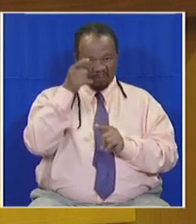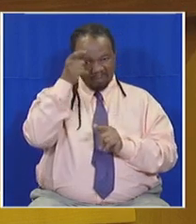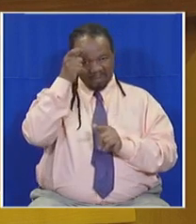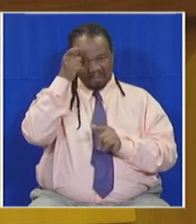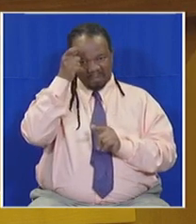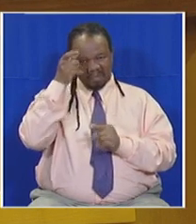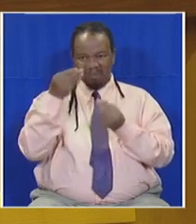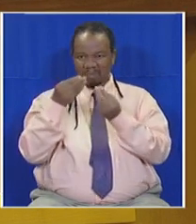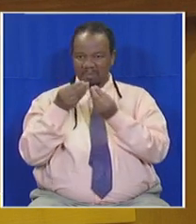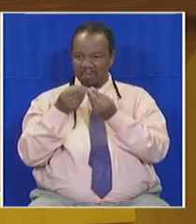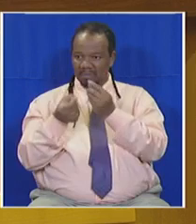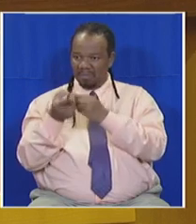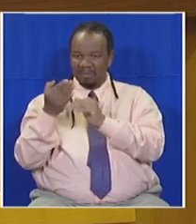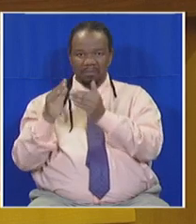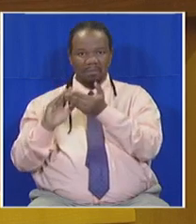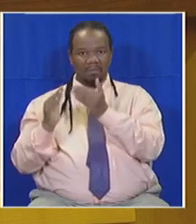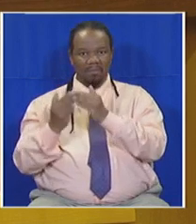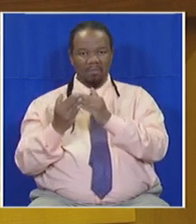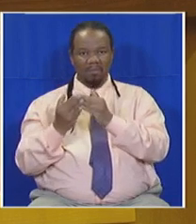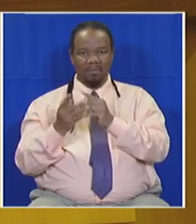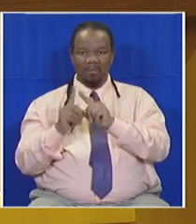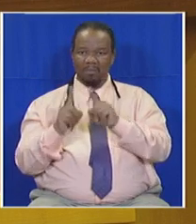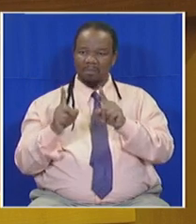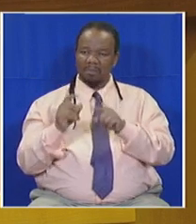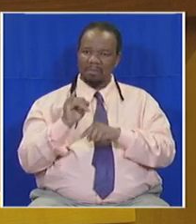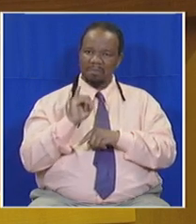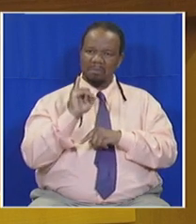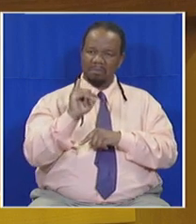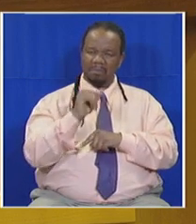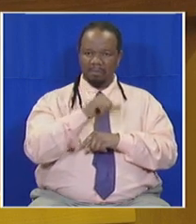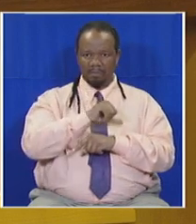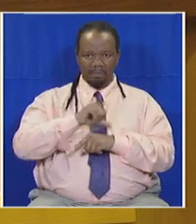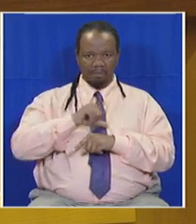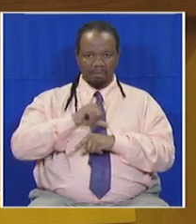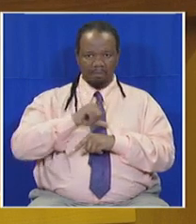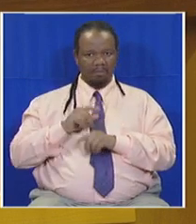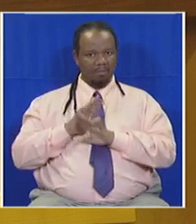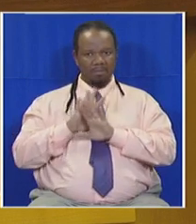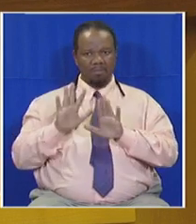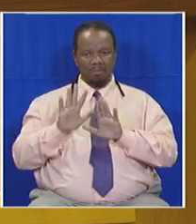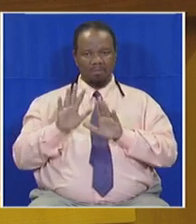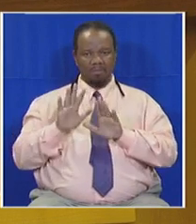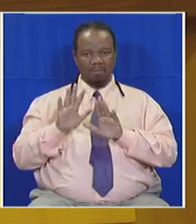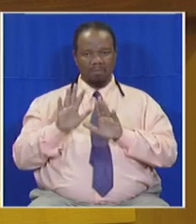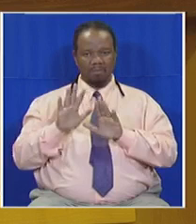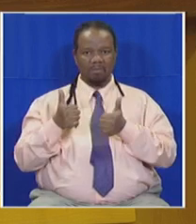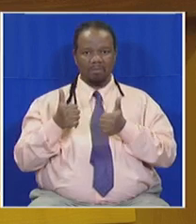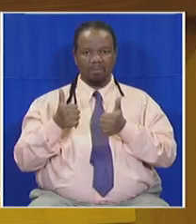society. This barbaric act does not resonate well with our African